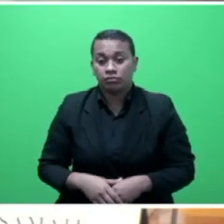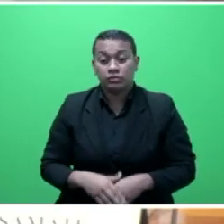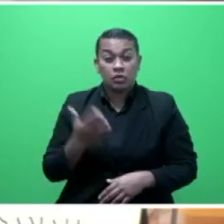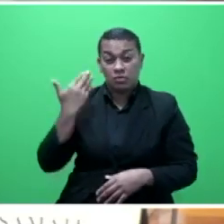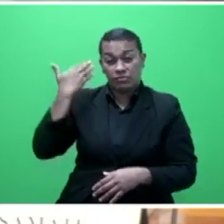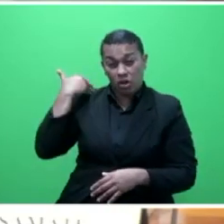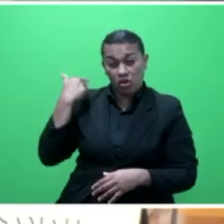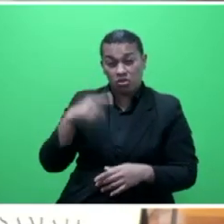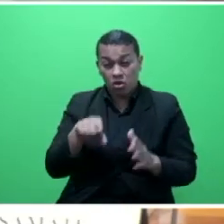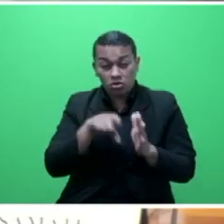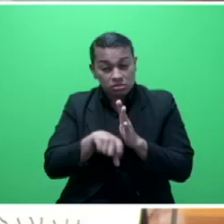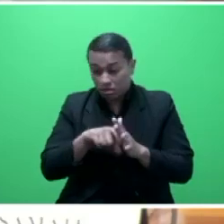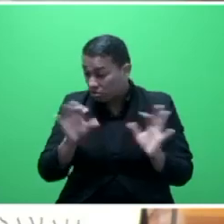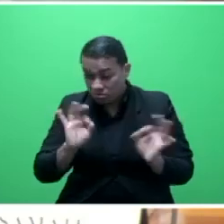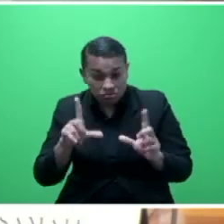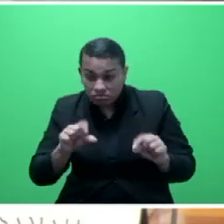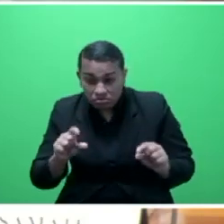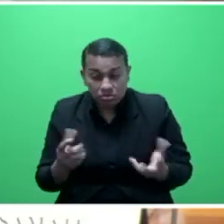is far steeper.